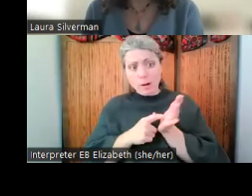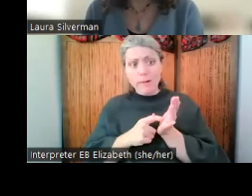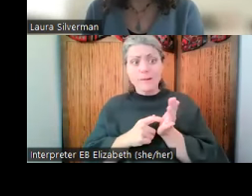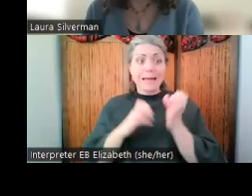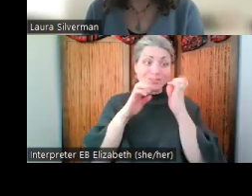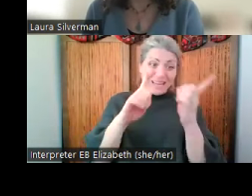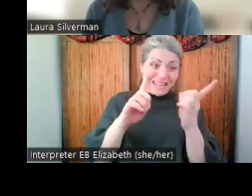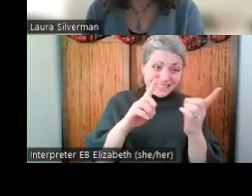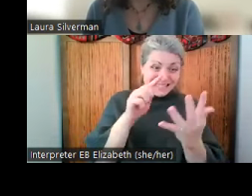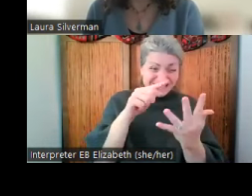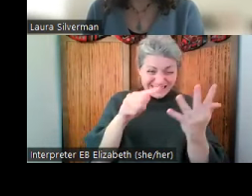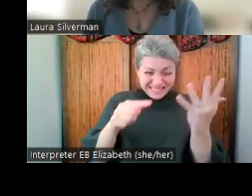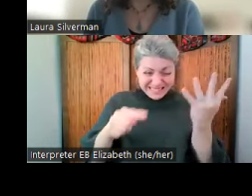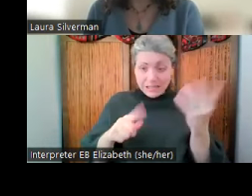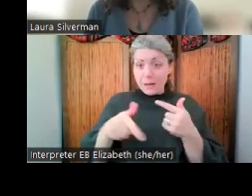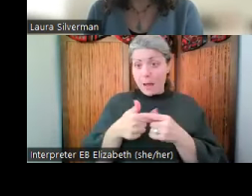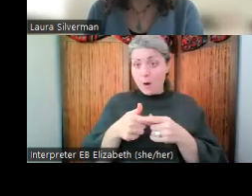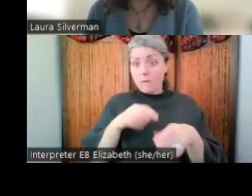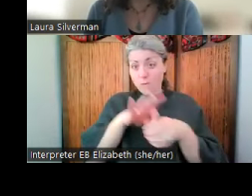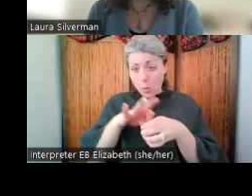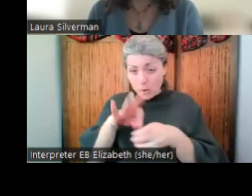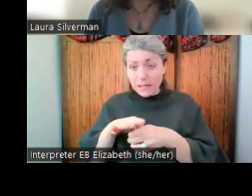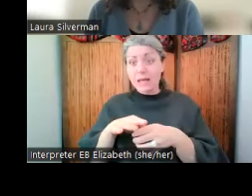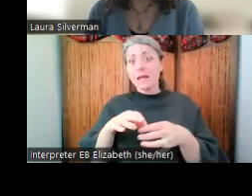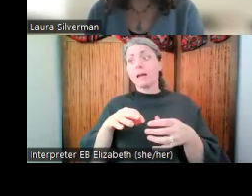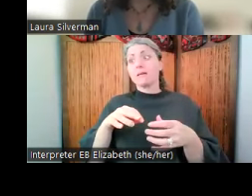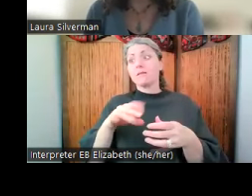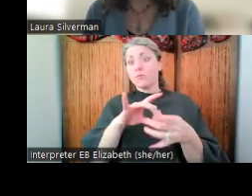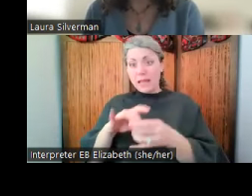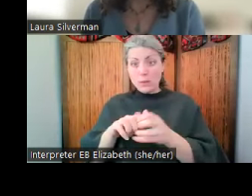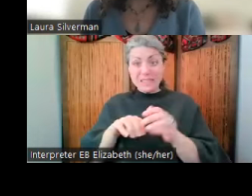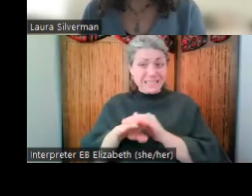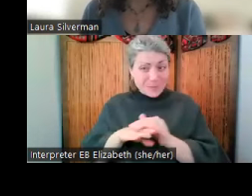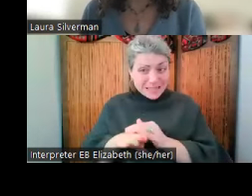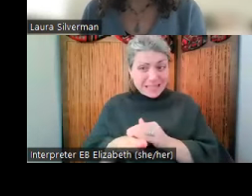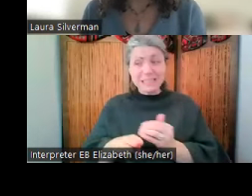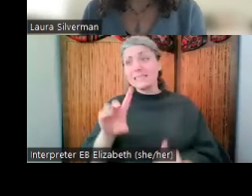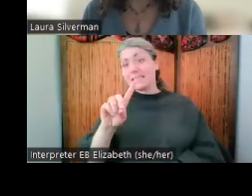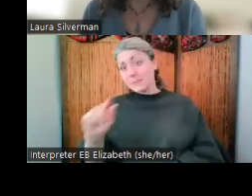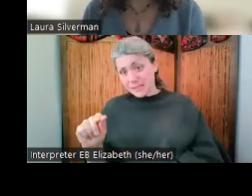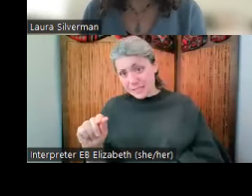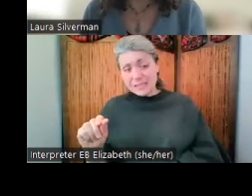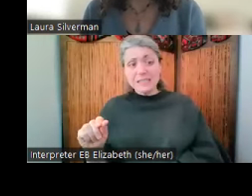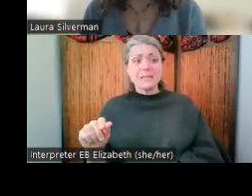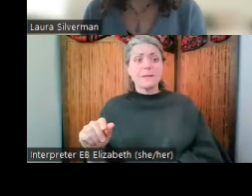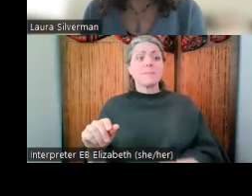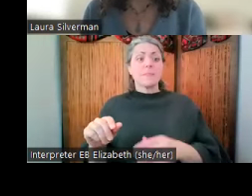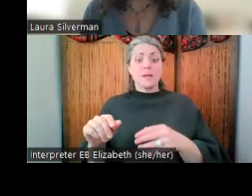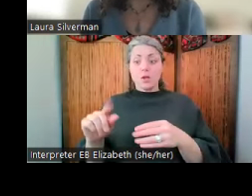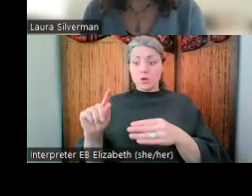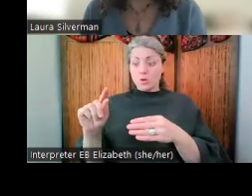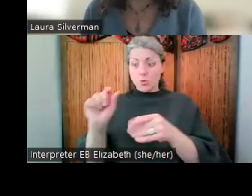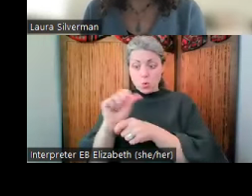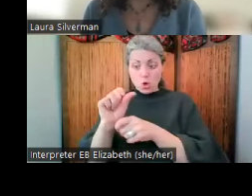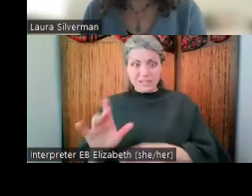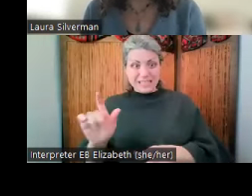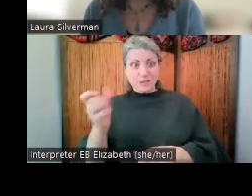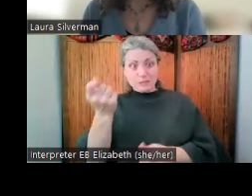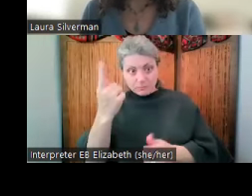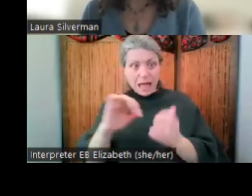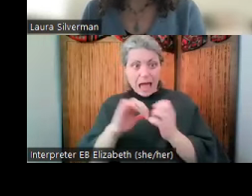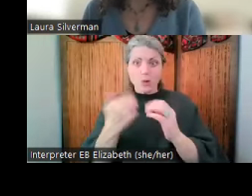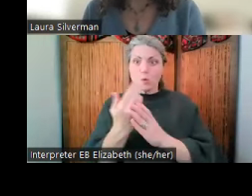educational component around accessibility for people with disabilities, and how to use the ballot marking device is a part of the